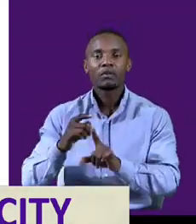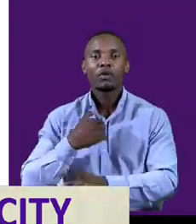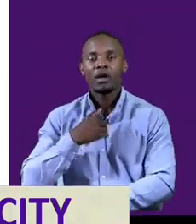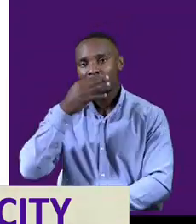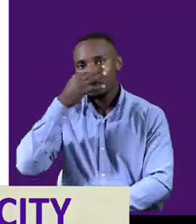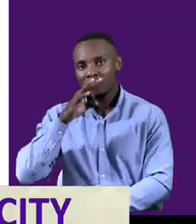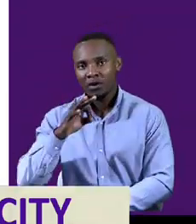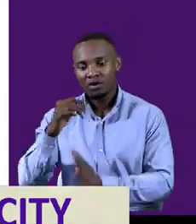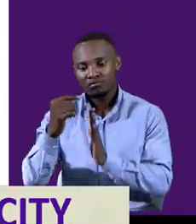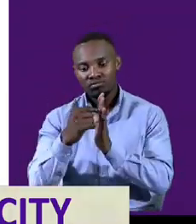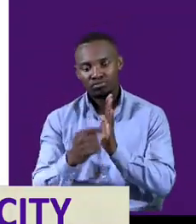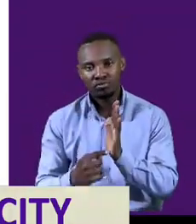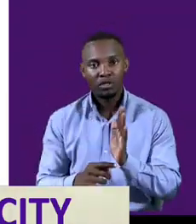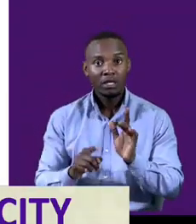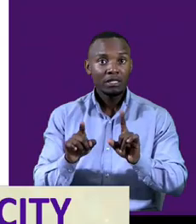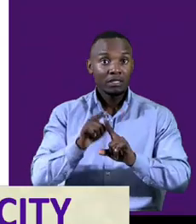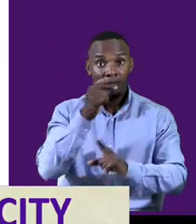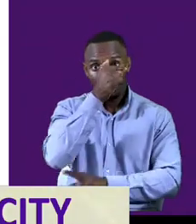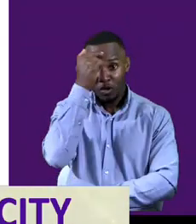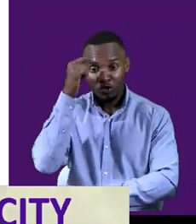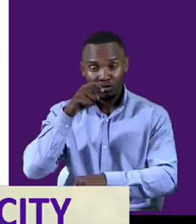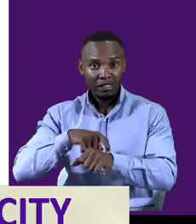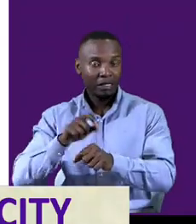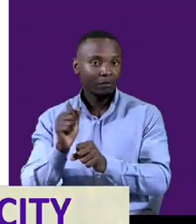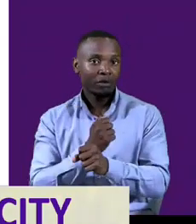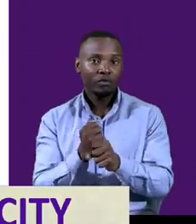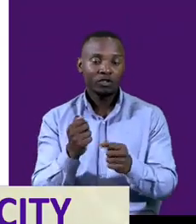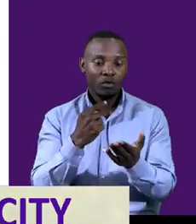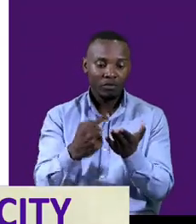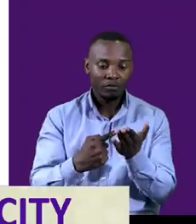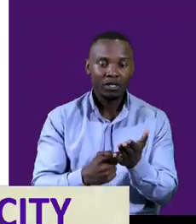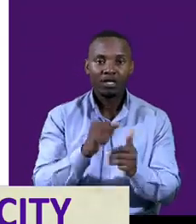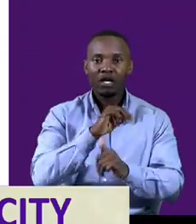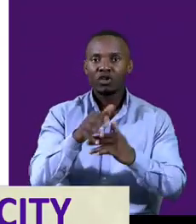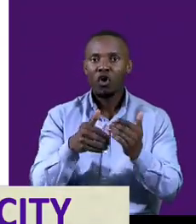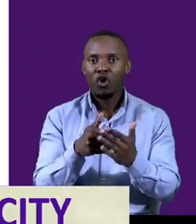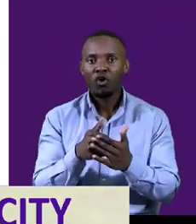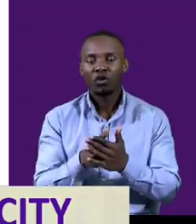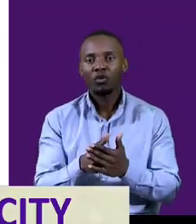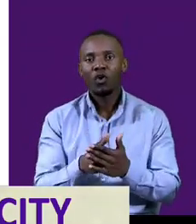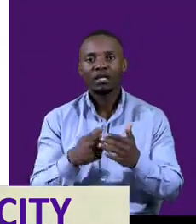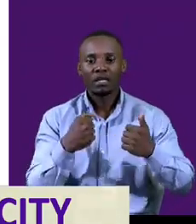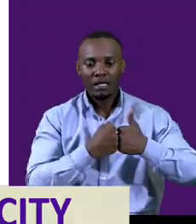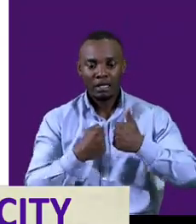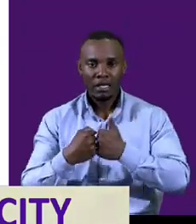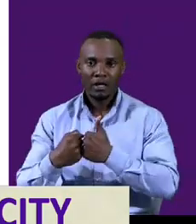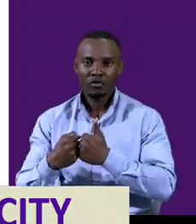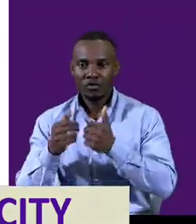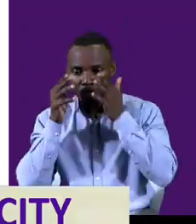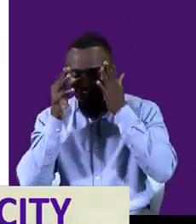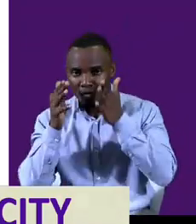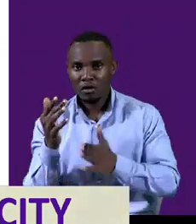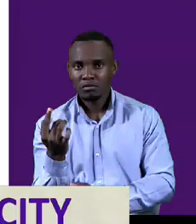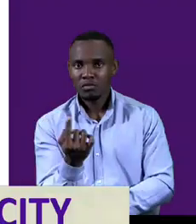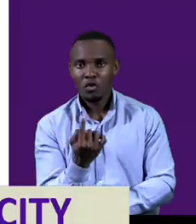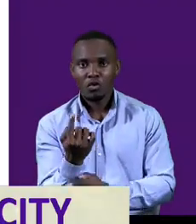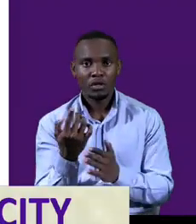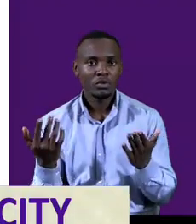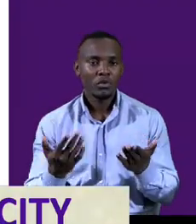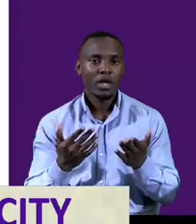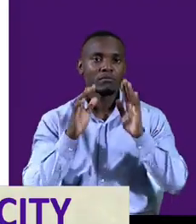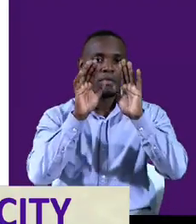Because of time, we will not have to cover all the matches. We will cover only the important games that played over the